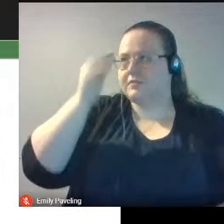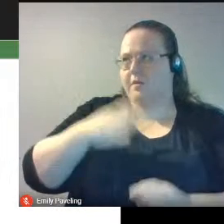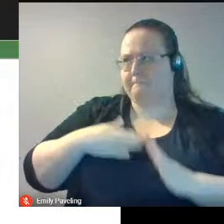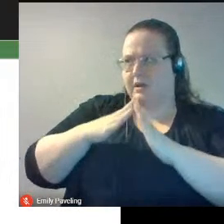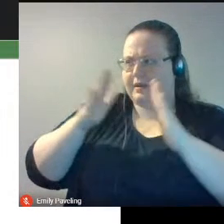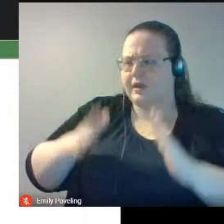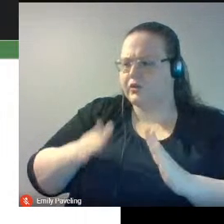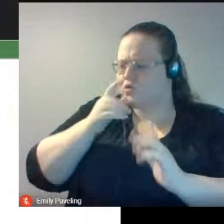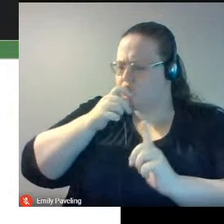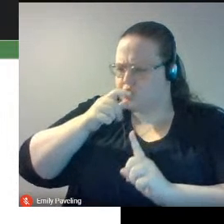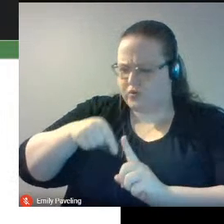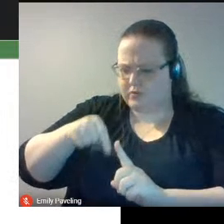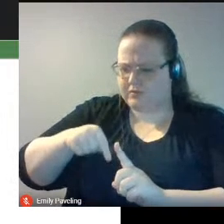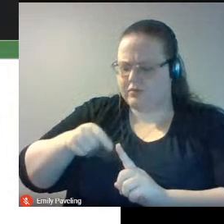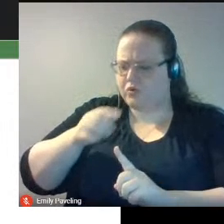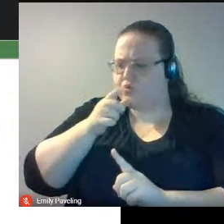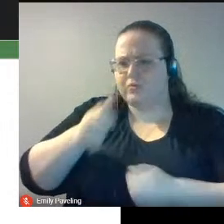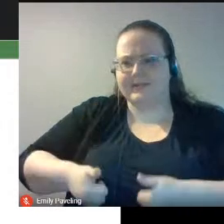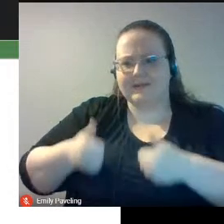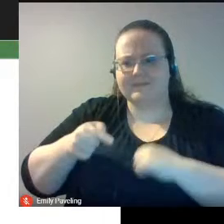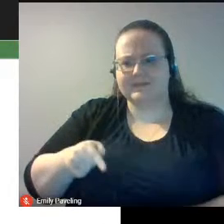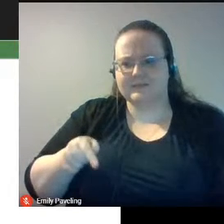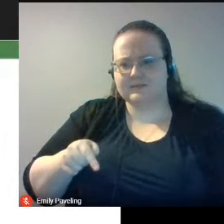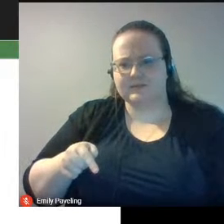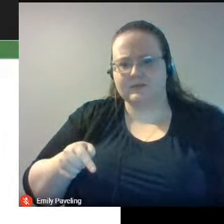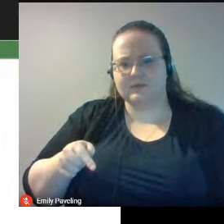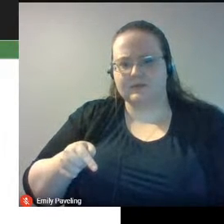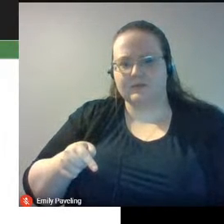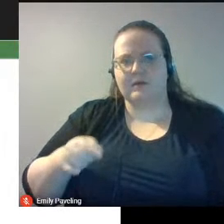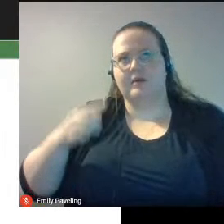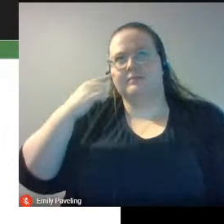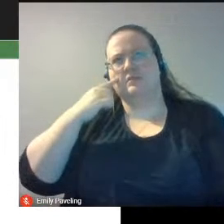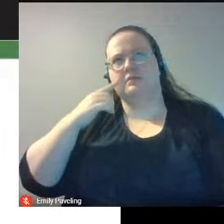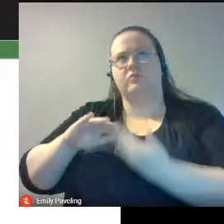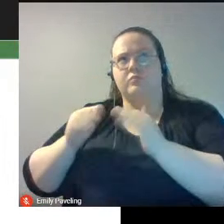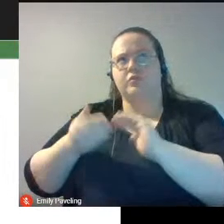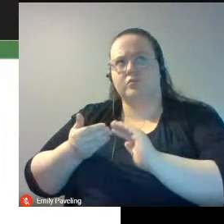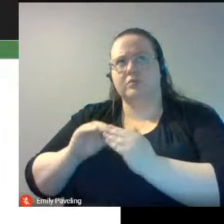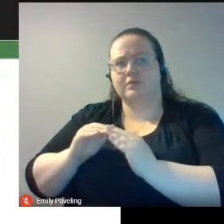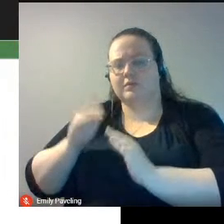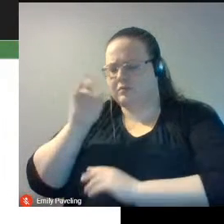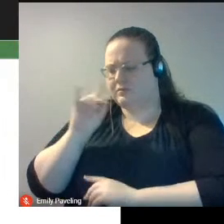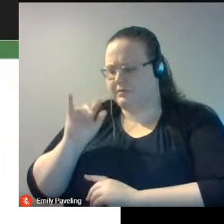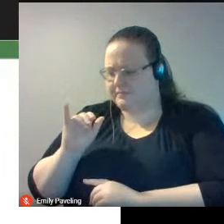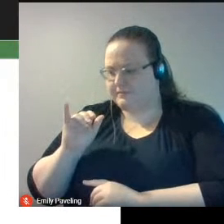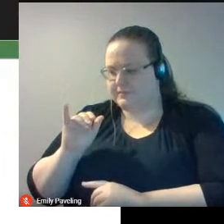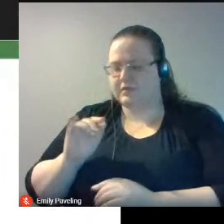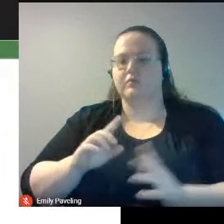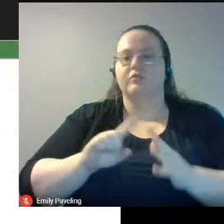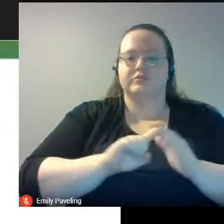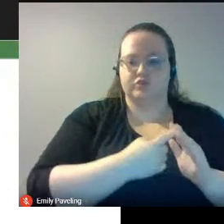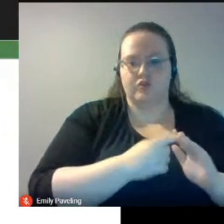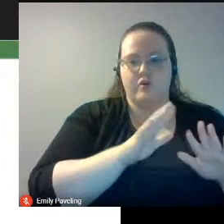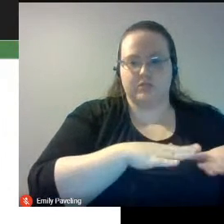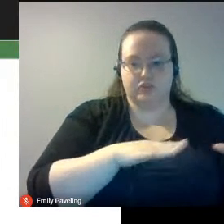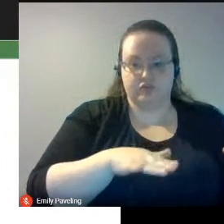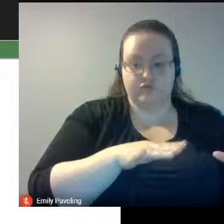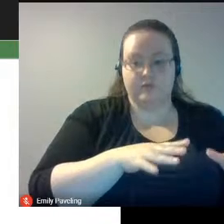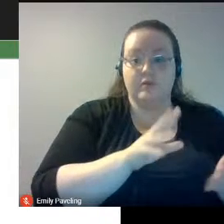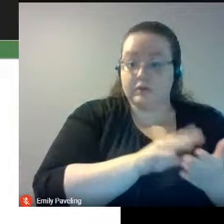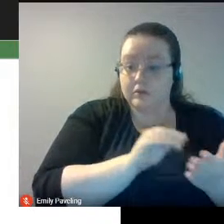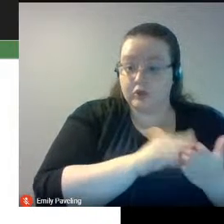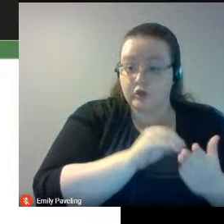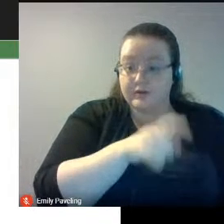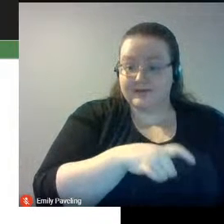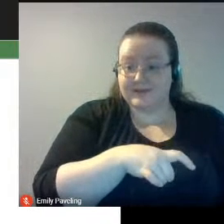this level of spread in our community. So let's start with your child's needs. Does your child have special learning needs that